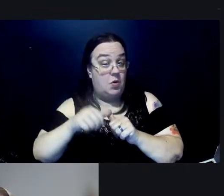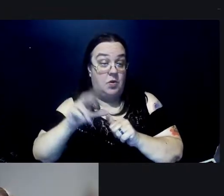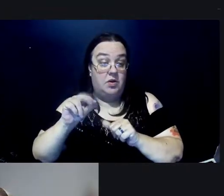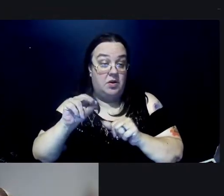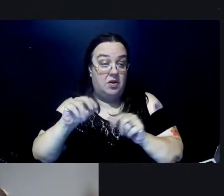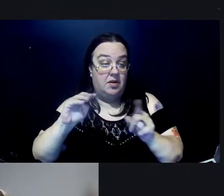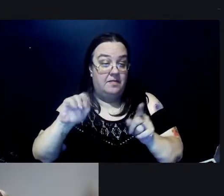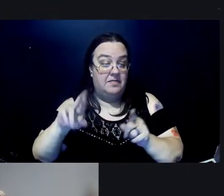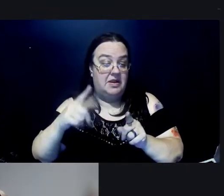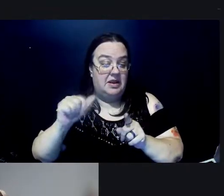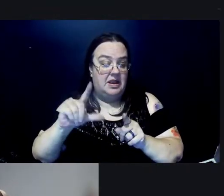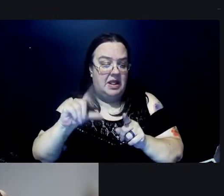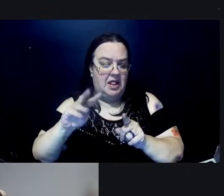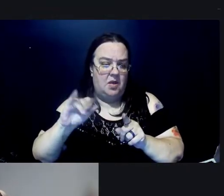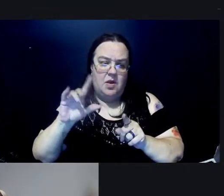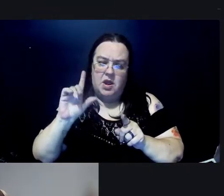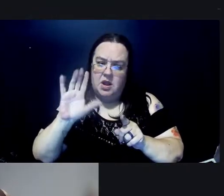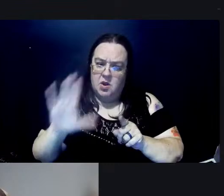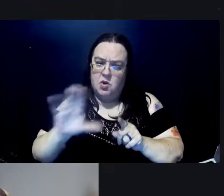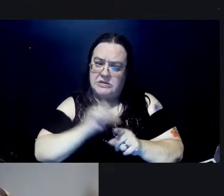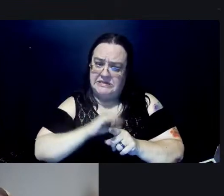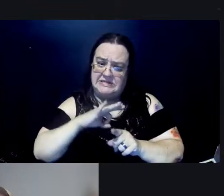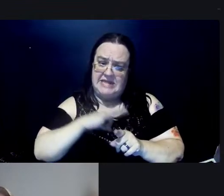you updated by your staff